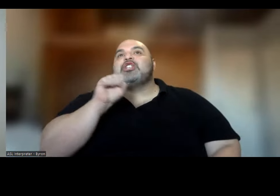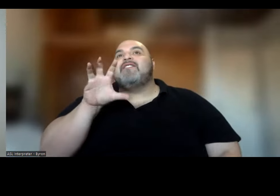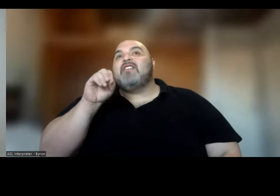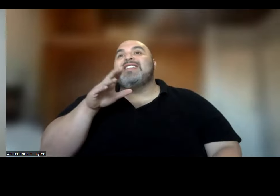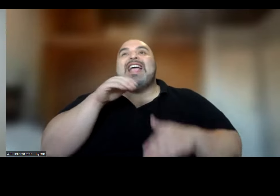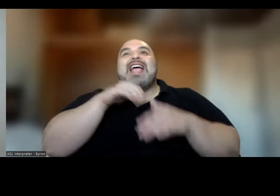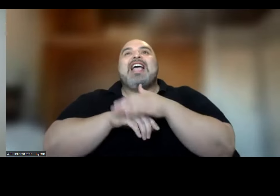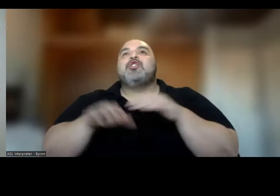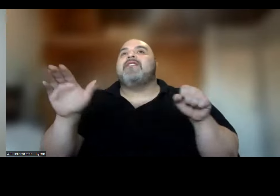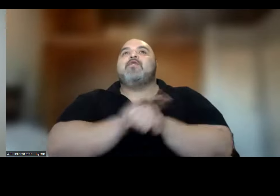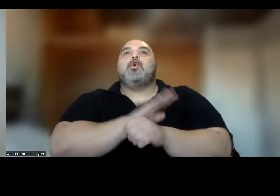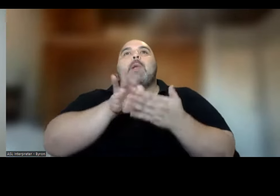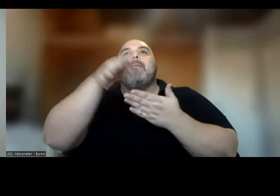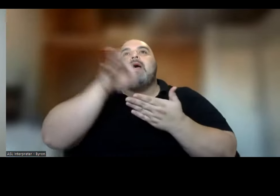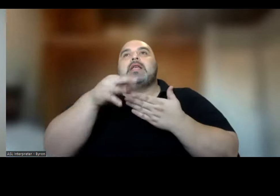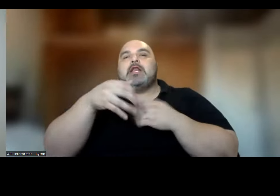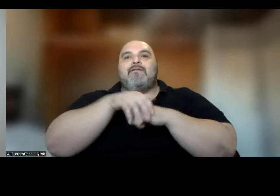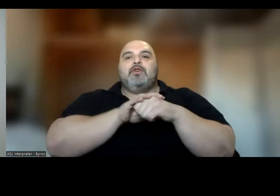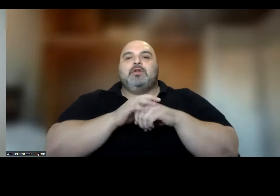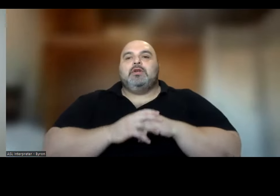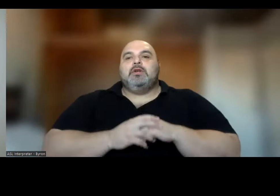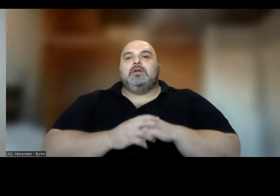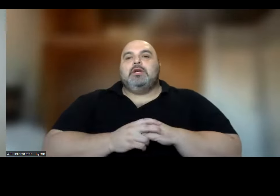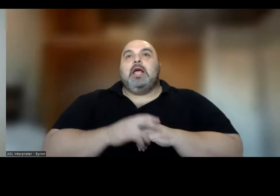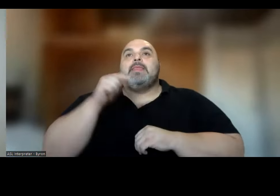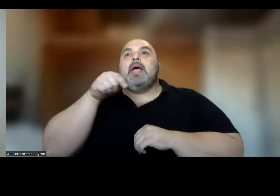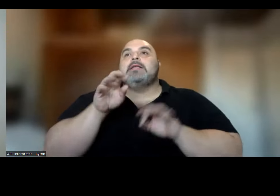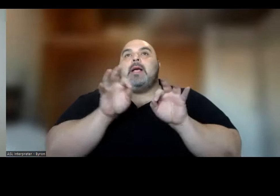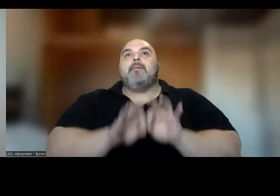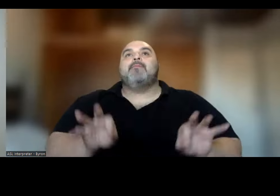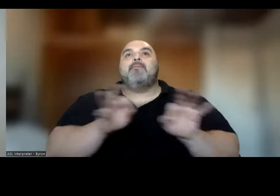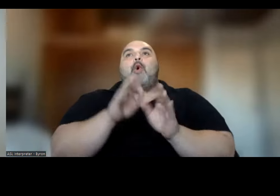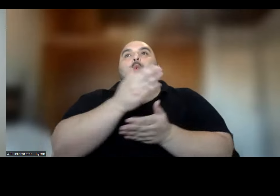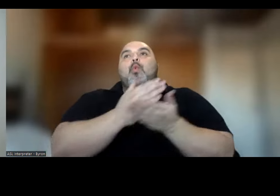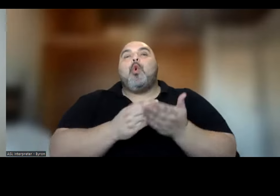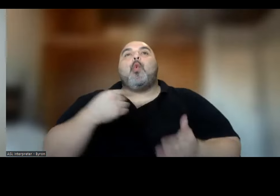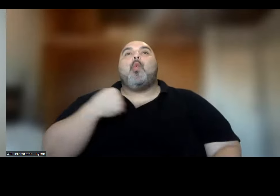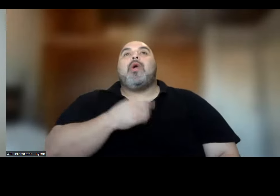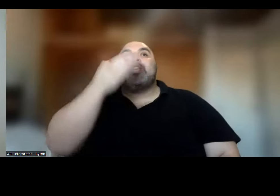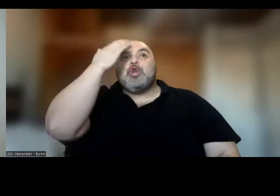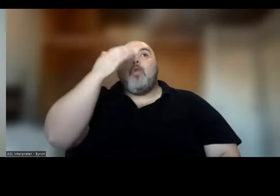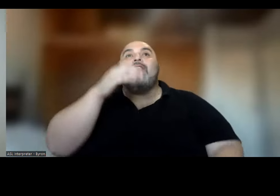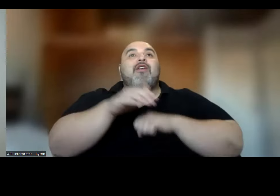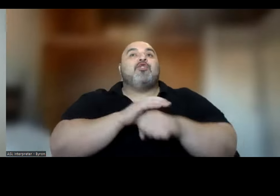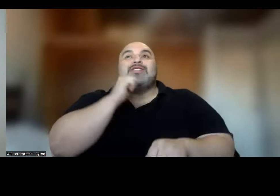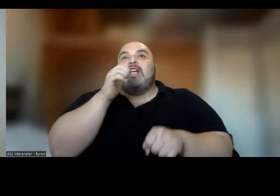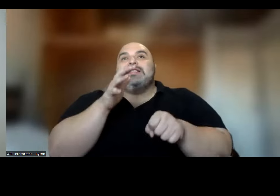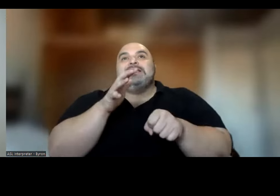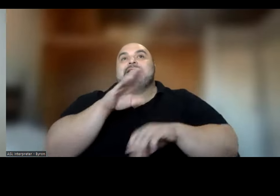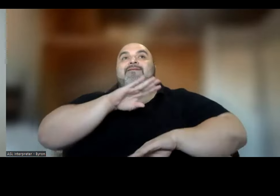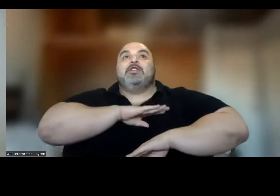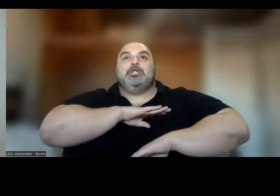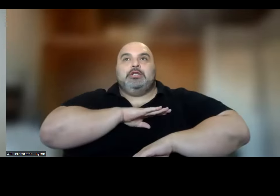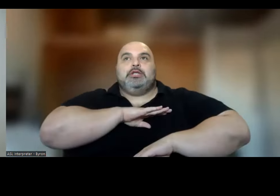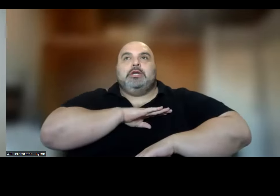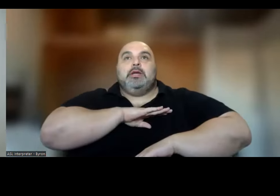full scope Medicaid coverage. This is an essential piece. We know that coverage is not sufficient, but it